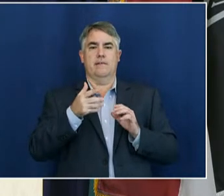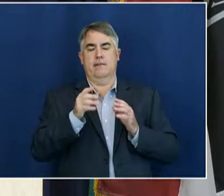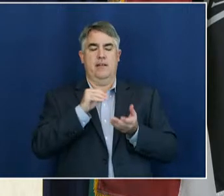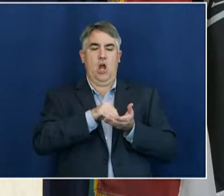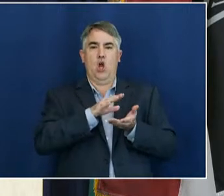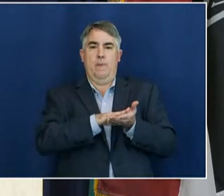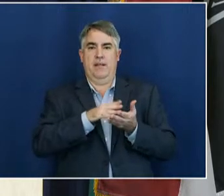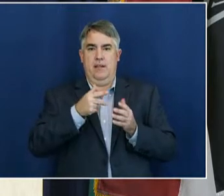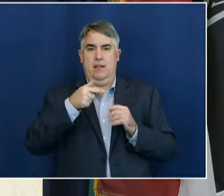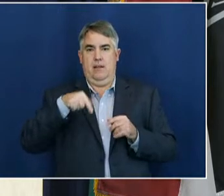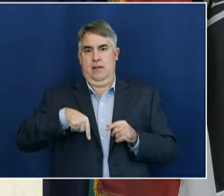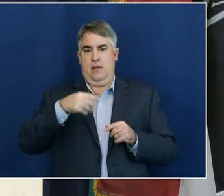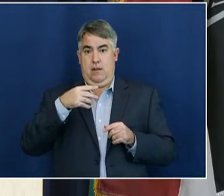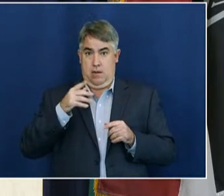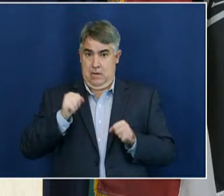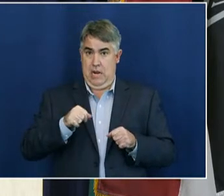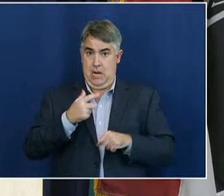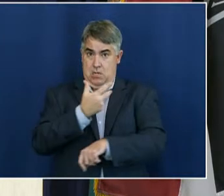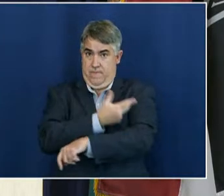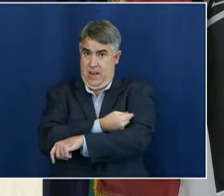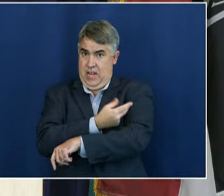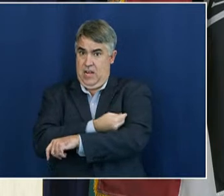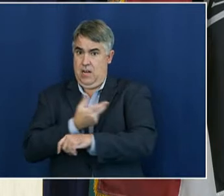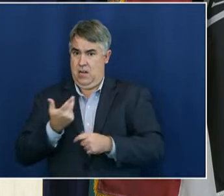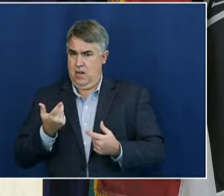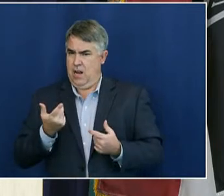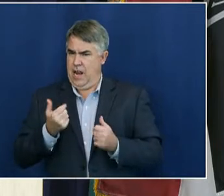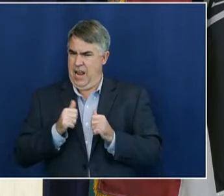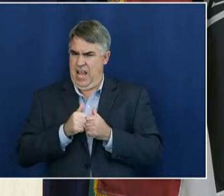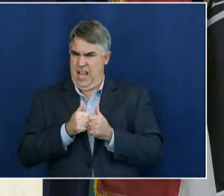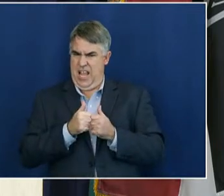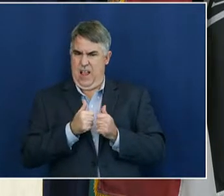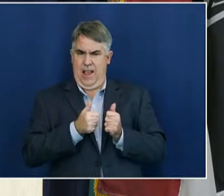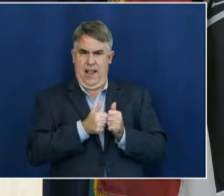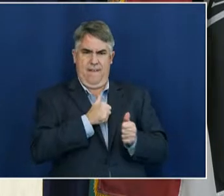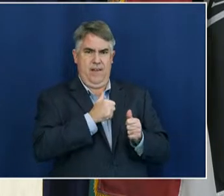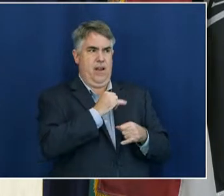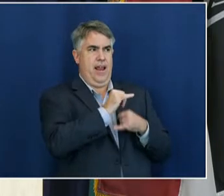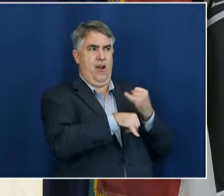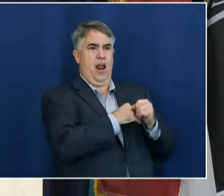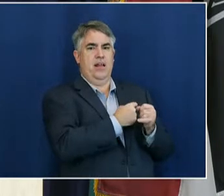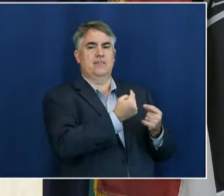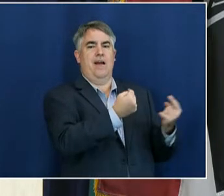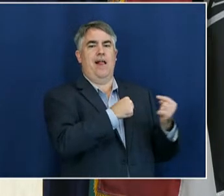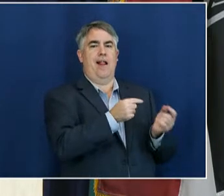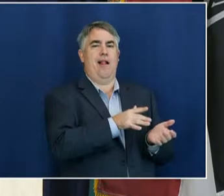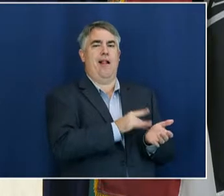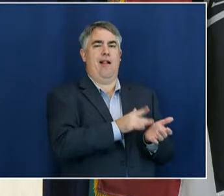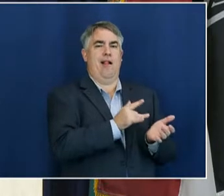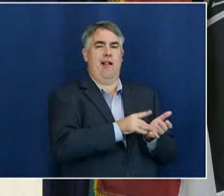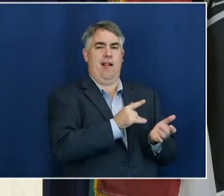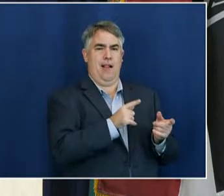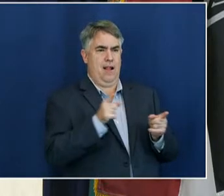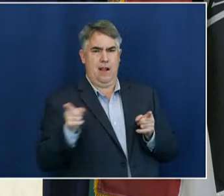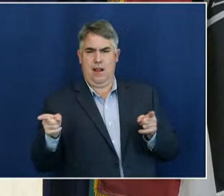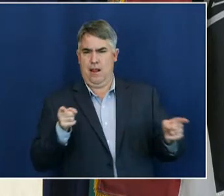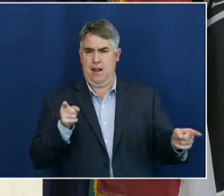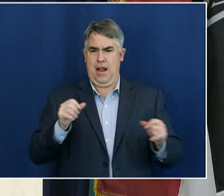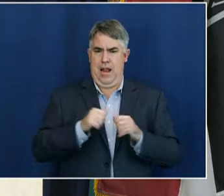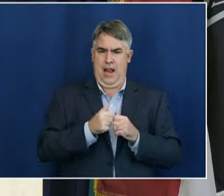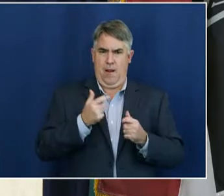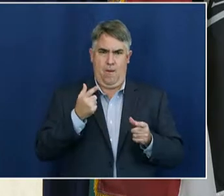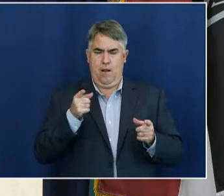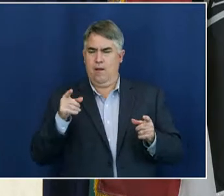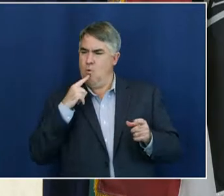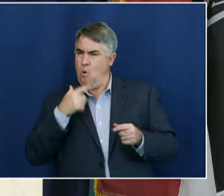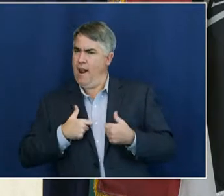vaccinating these vulnerable populations and also avoiding international vaccine tourism. Well, we're committed to doing everything we possibly can to